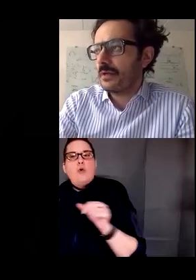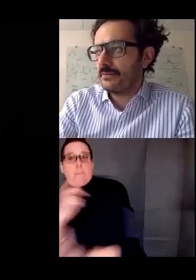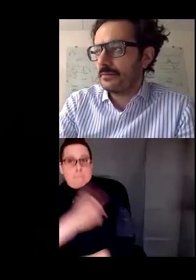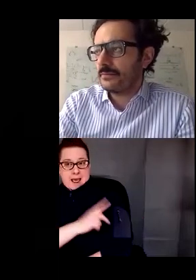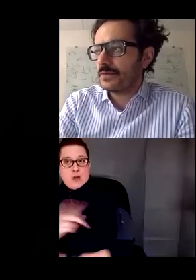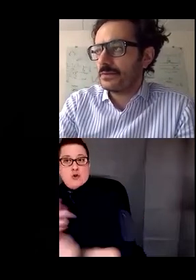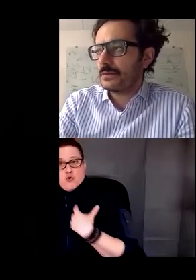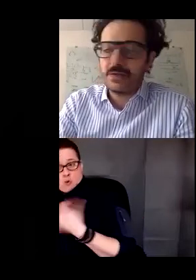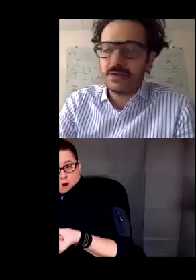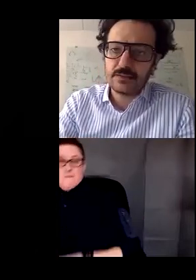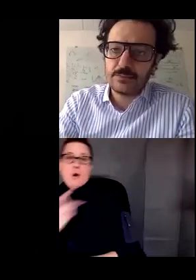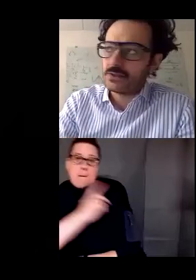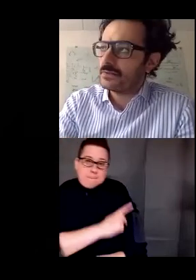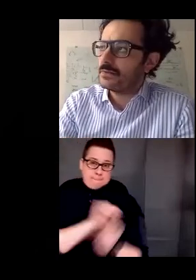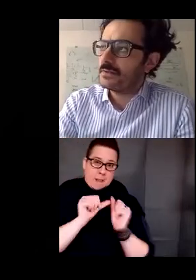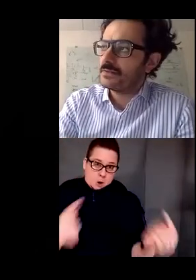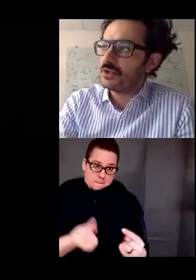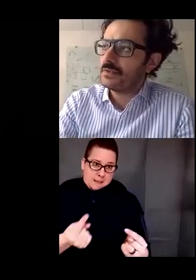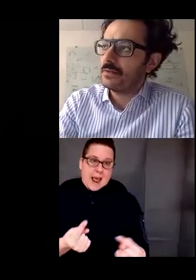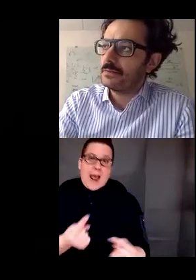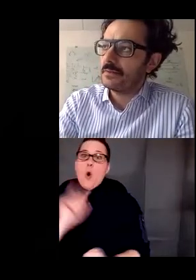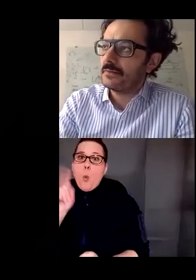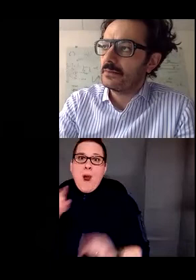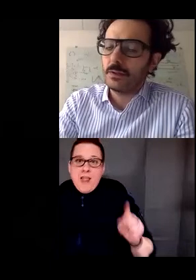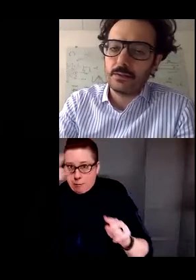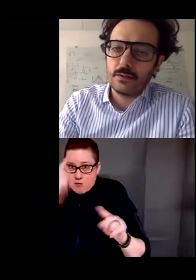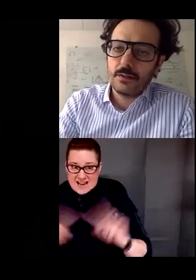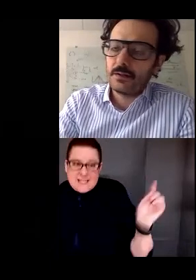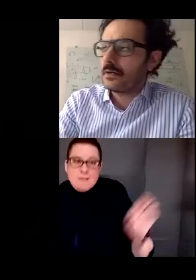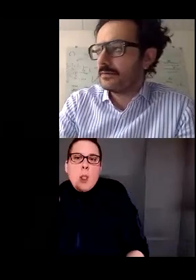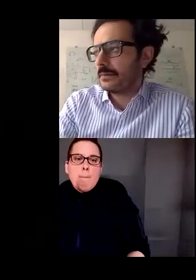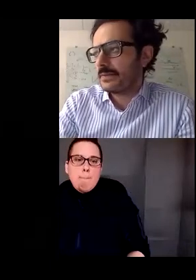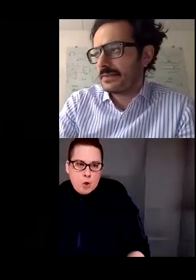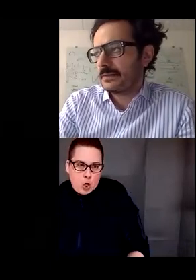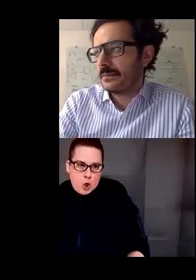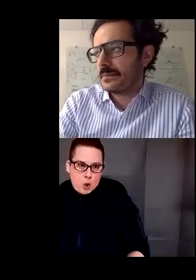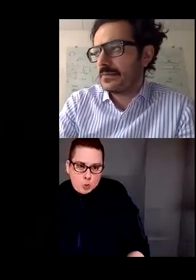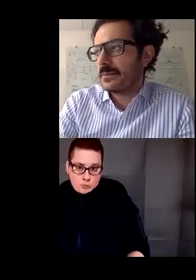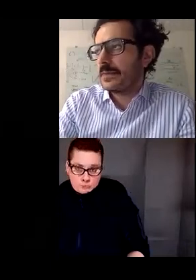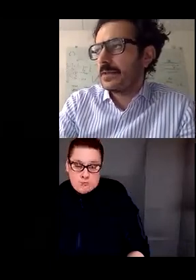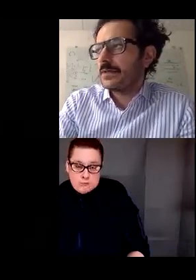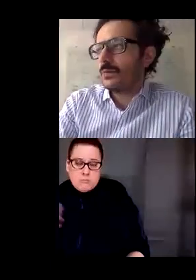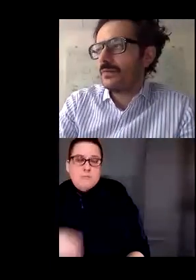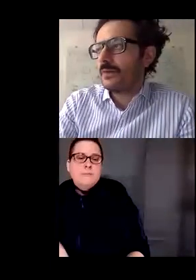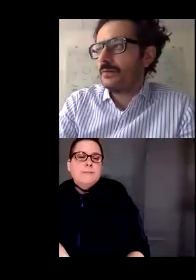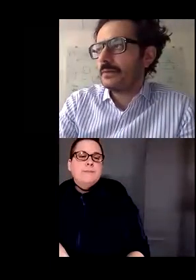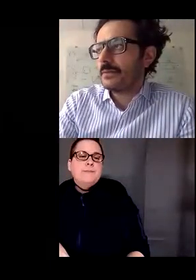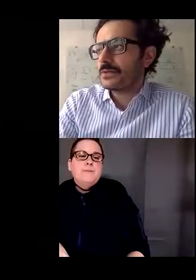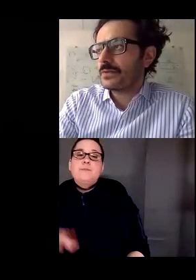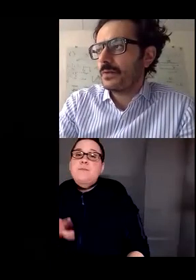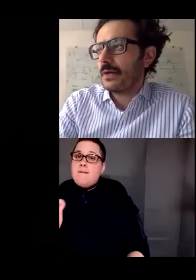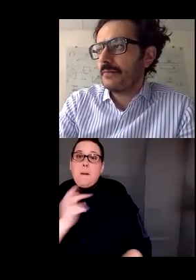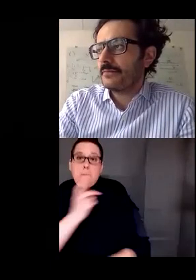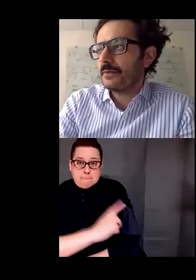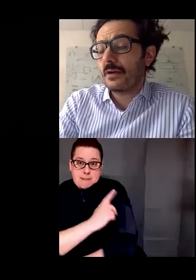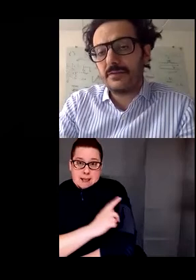who recovered versus persistent patients. So this is just a contrast between recovered and persistent patients. So we found that the patients